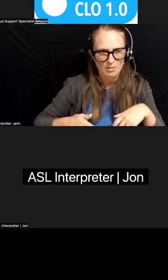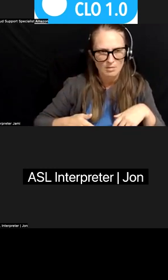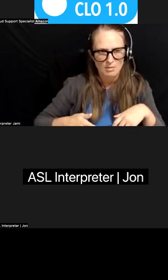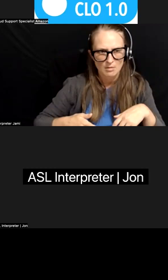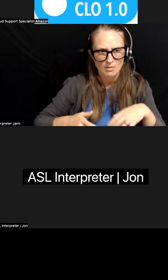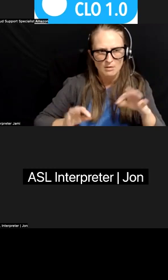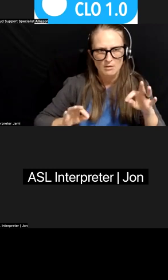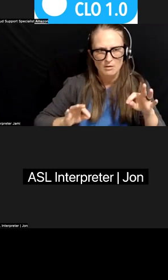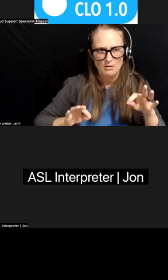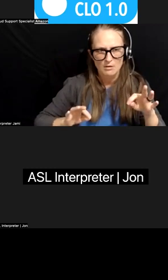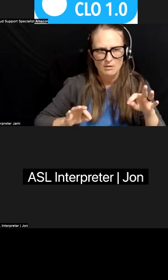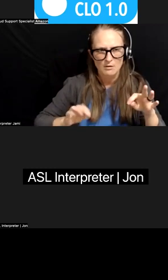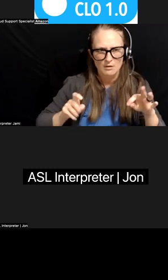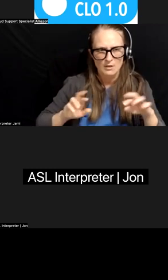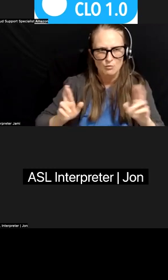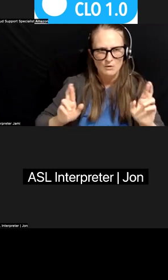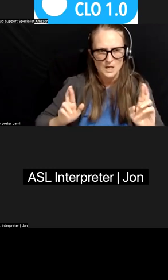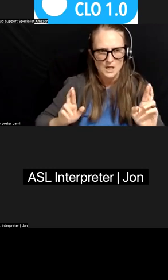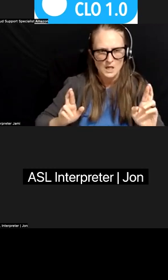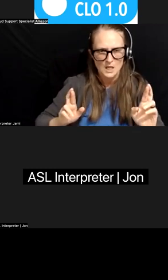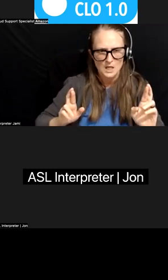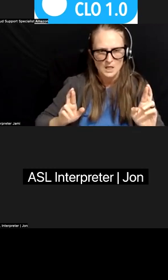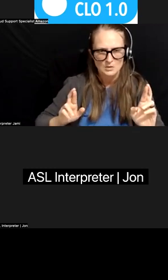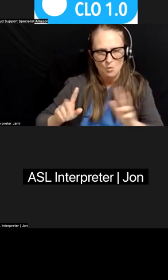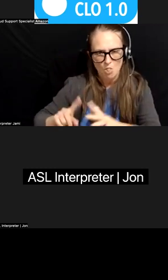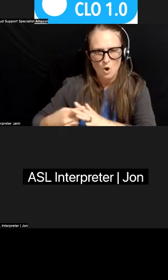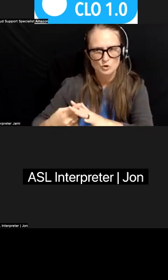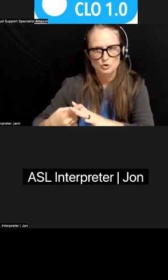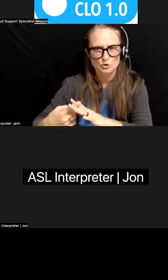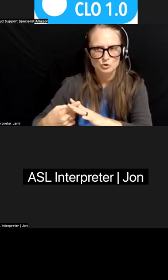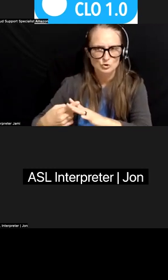All right, we should be ready to go. So I'm going to say launch.